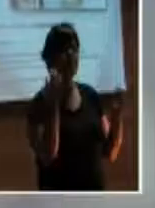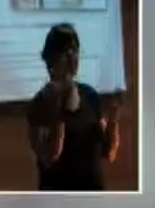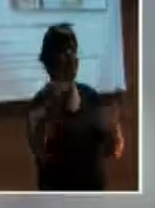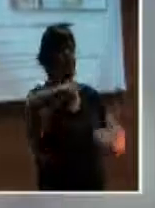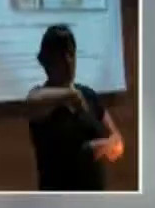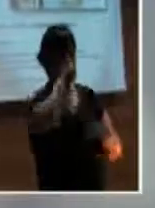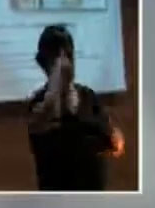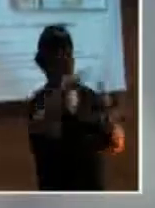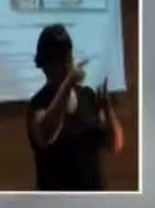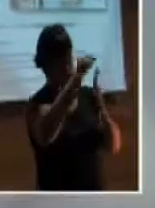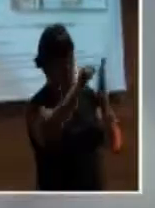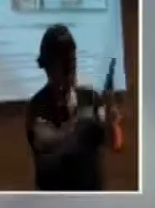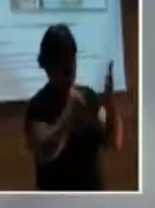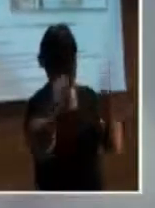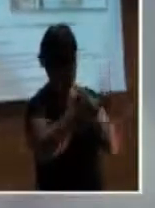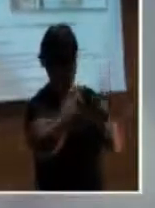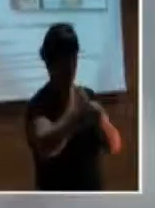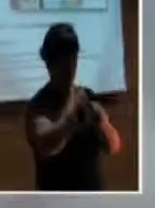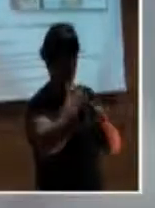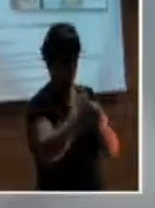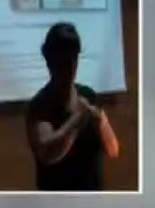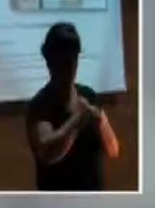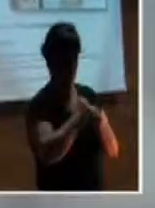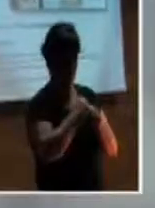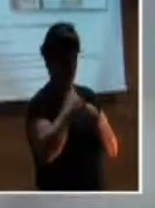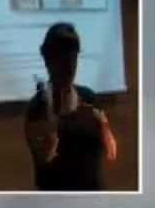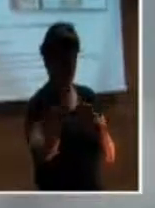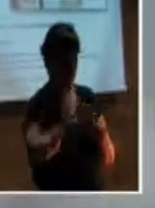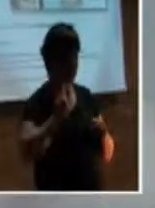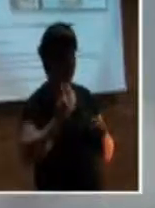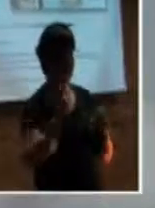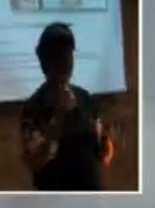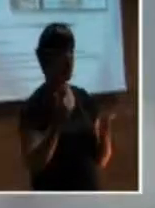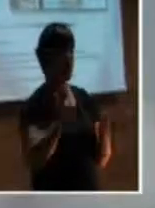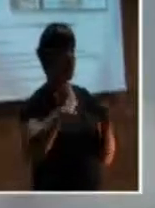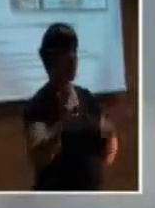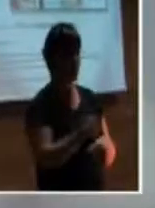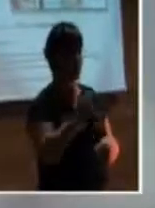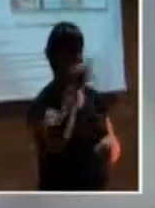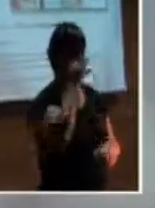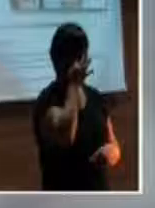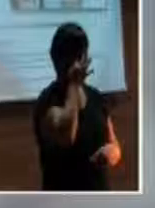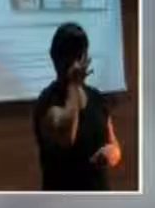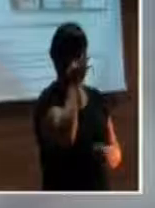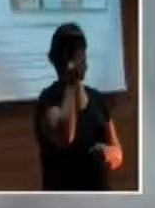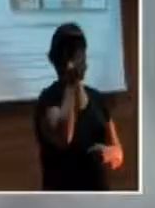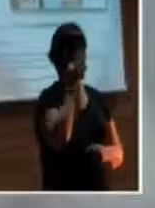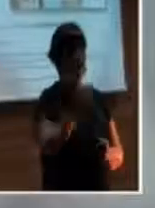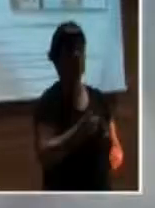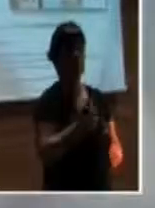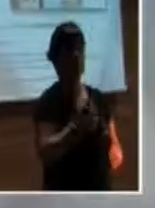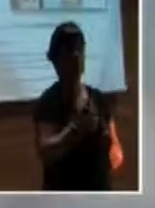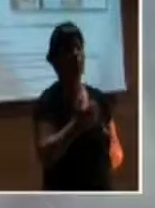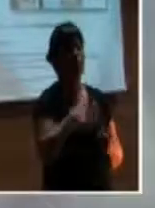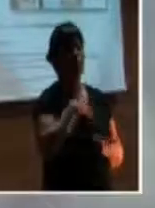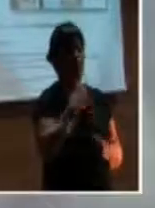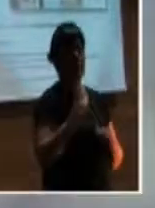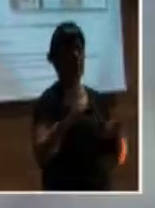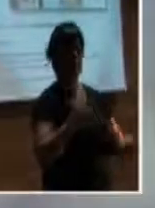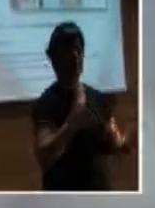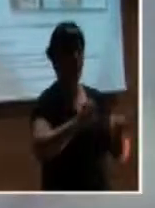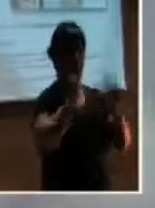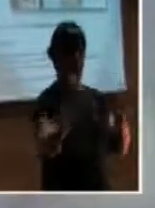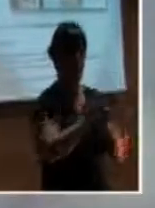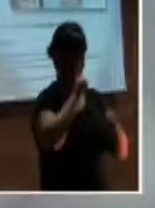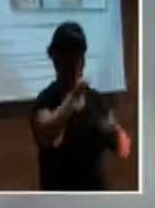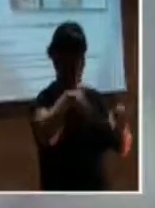will prepare the next year's meeting, where again we will gather a huge amount of people discussing and working on real-life